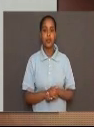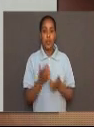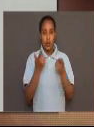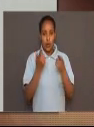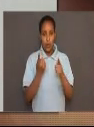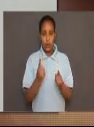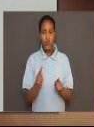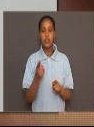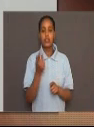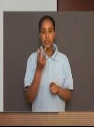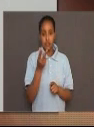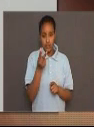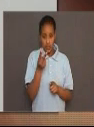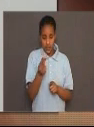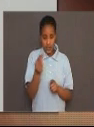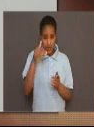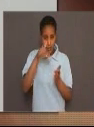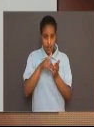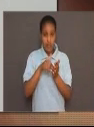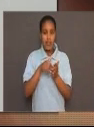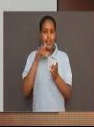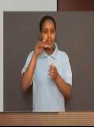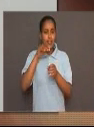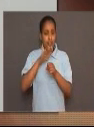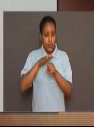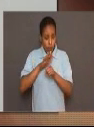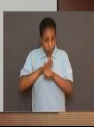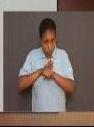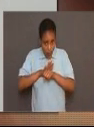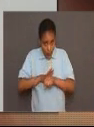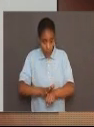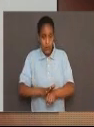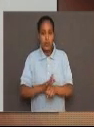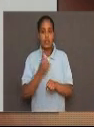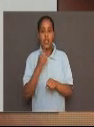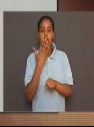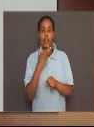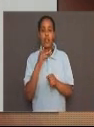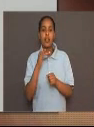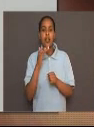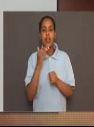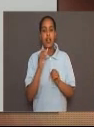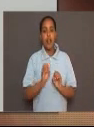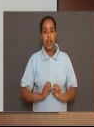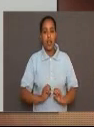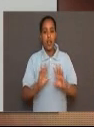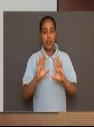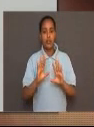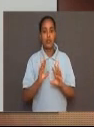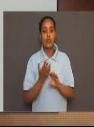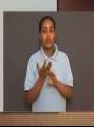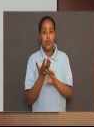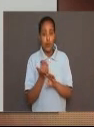When the syringe is rapidly decompressed, the color ends up being lighter than it was